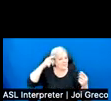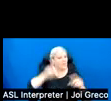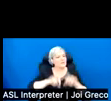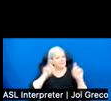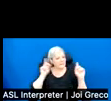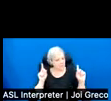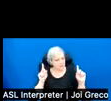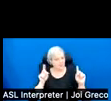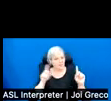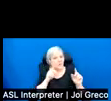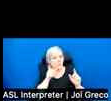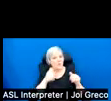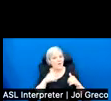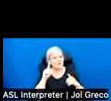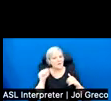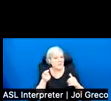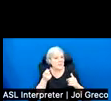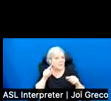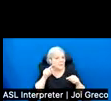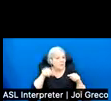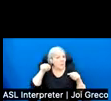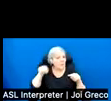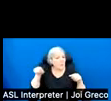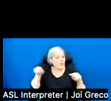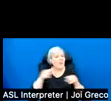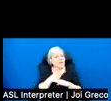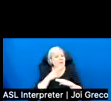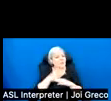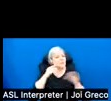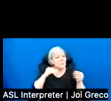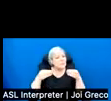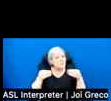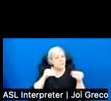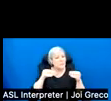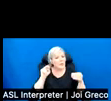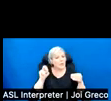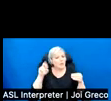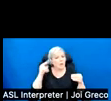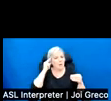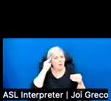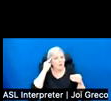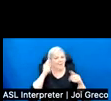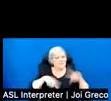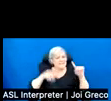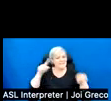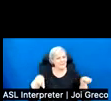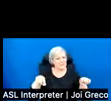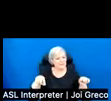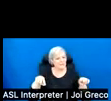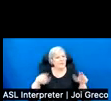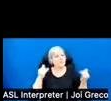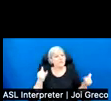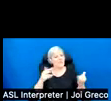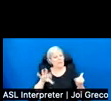presentation. It's a little bit different and it uses neuroplasticity to accomplish different functions. So what we now need to do is we need to find